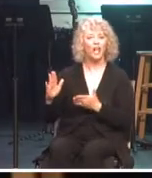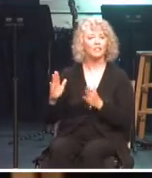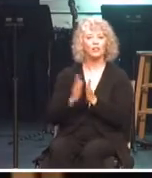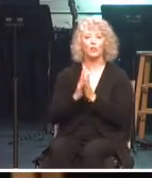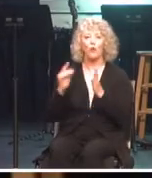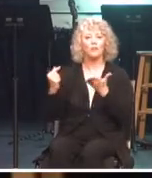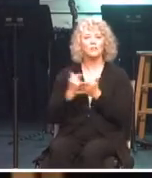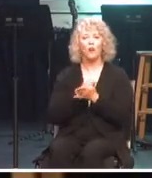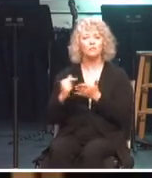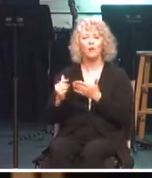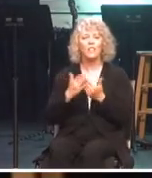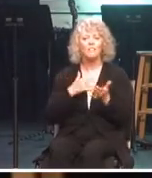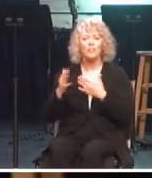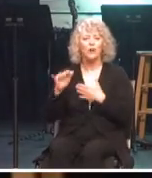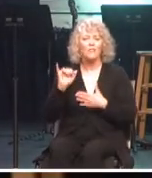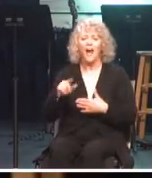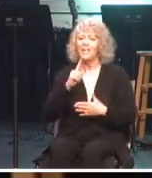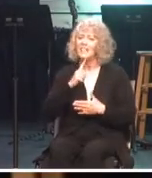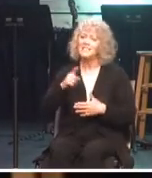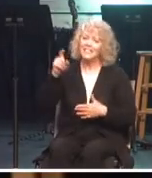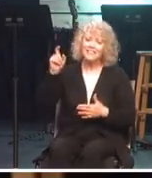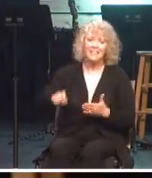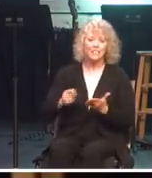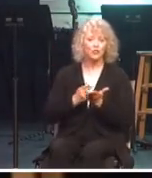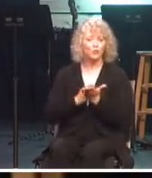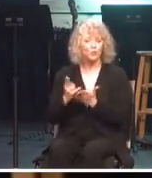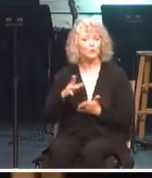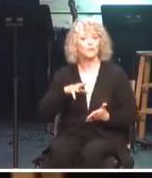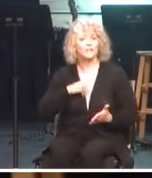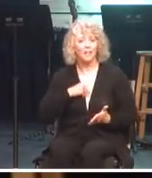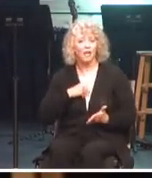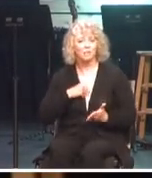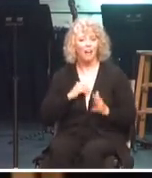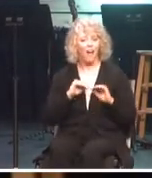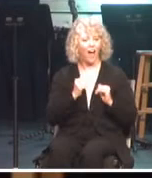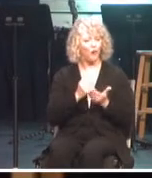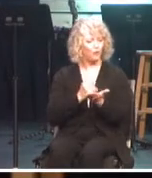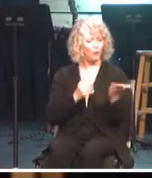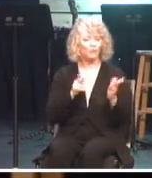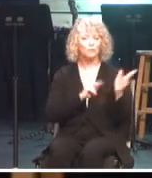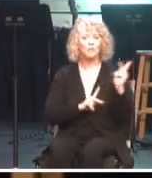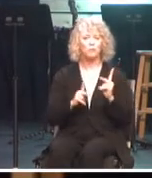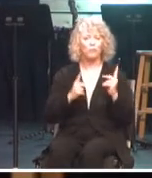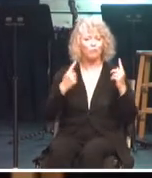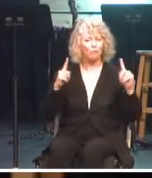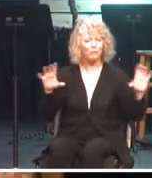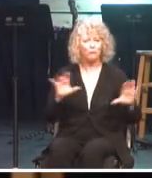truth? How can this crowd do this?